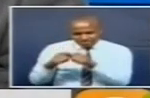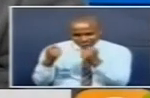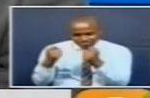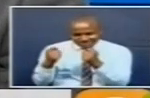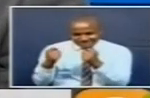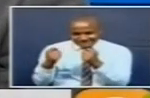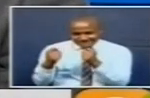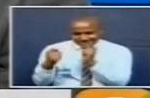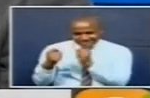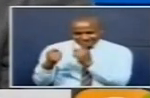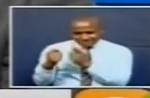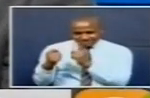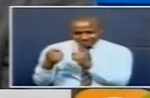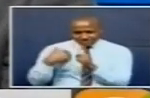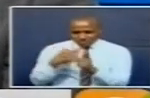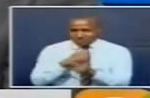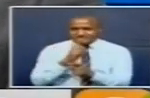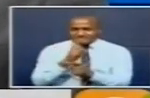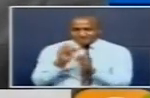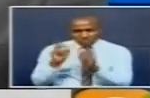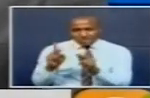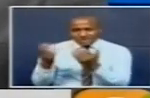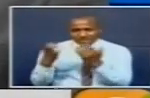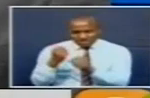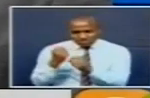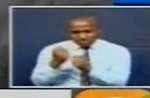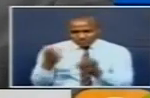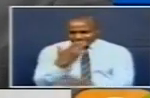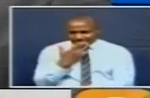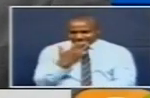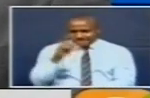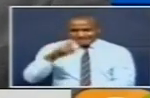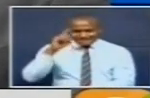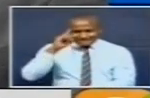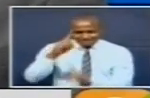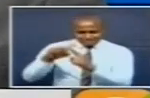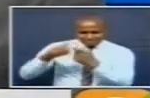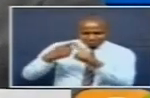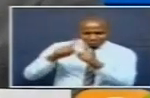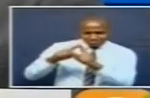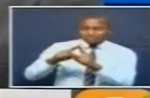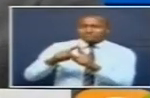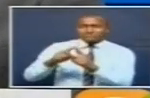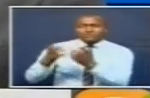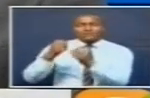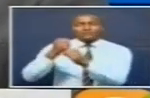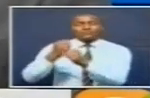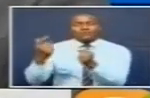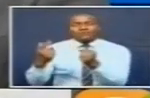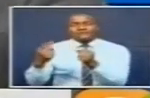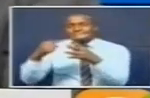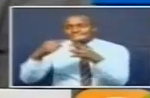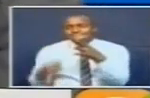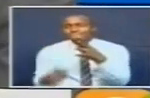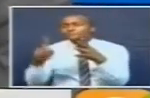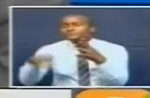law, we said then the only alternative is to work backwards and see what are the options available to us. Which and exactly then we